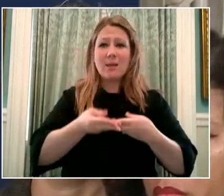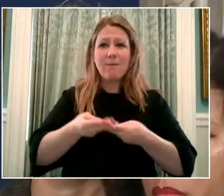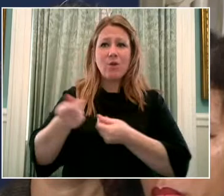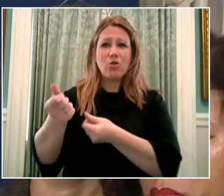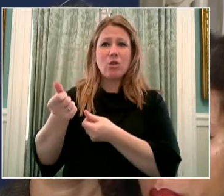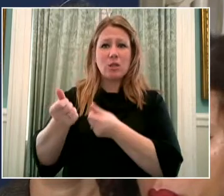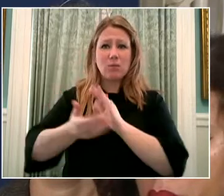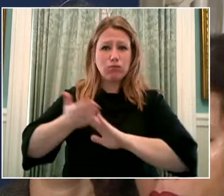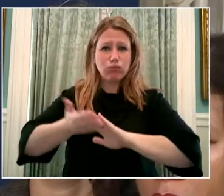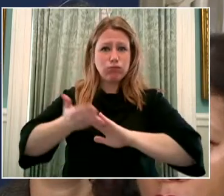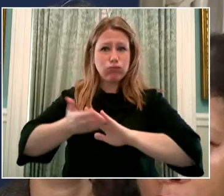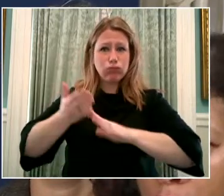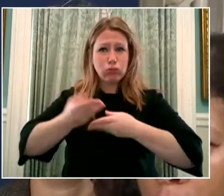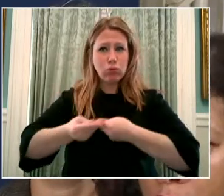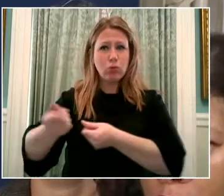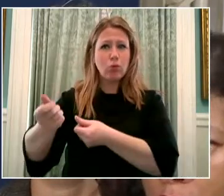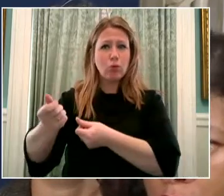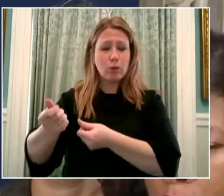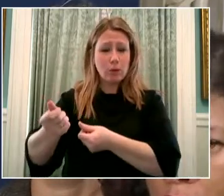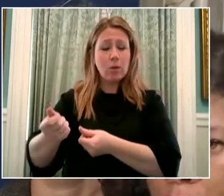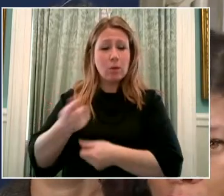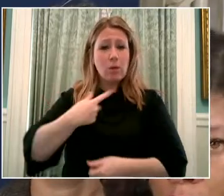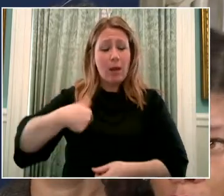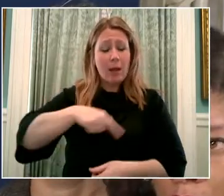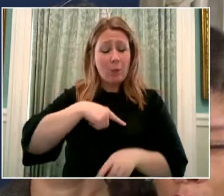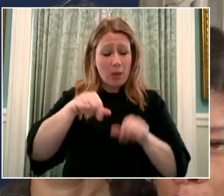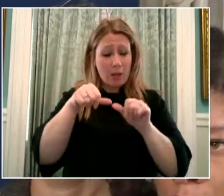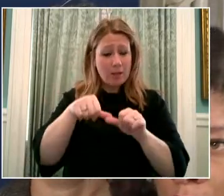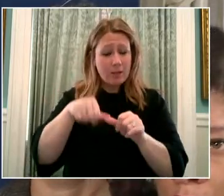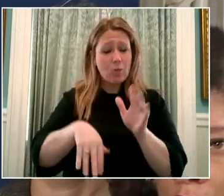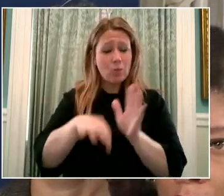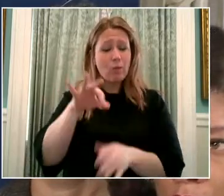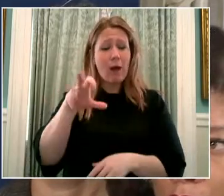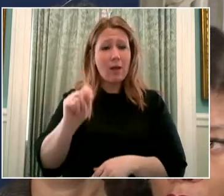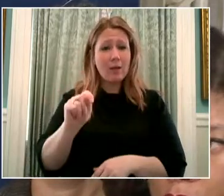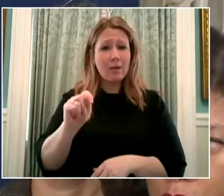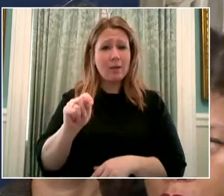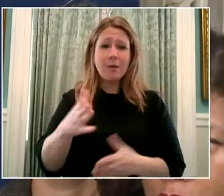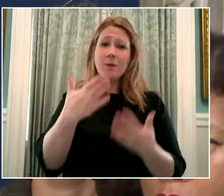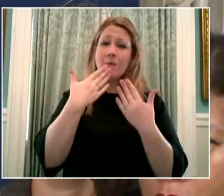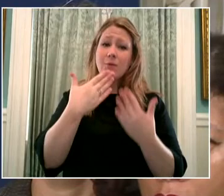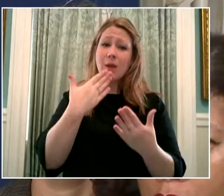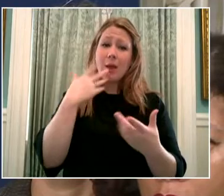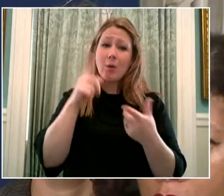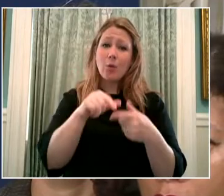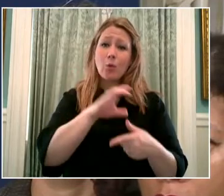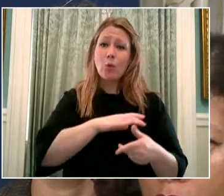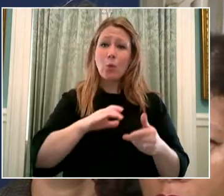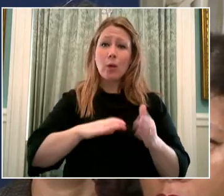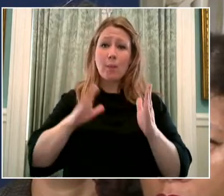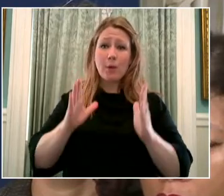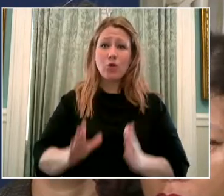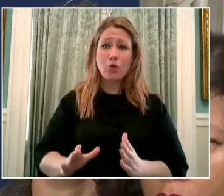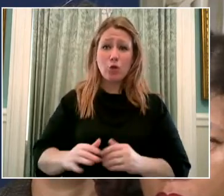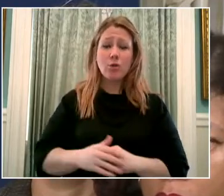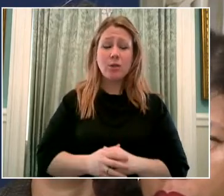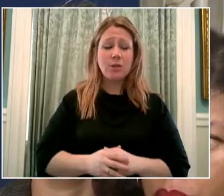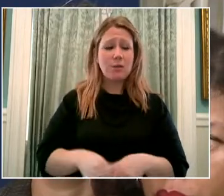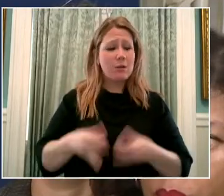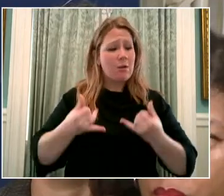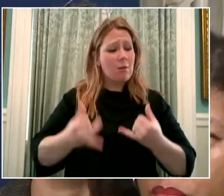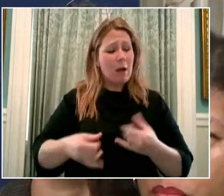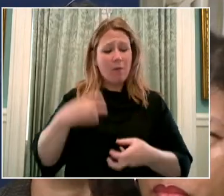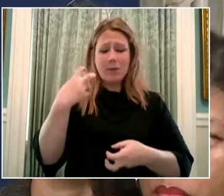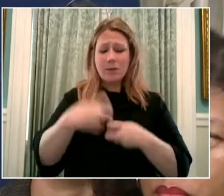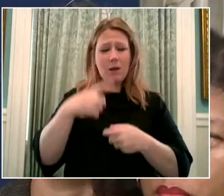find efficiency. And I just thank my commissioners. This is a hard time for them. They have to deliver services, but we do know how